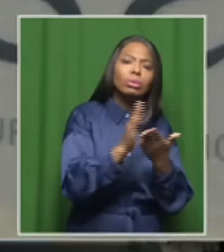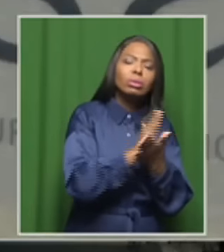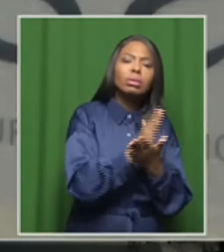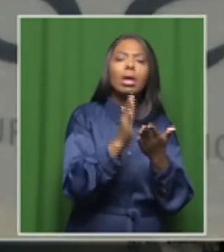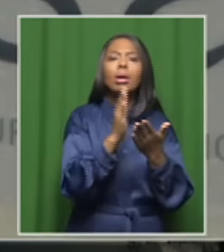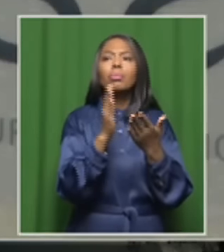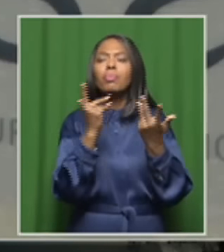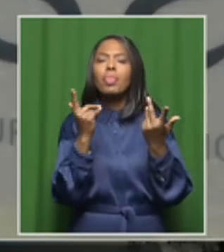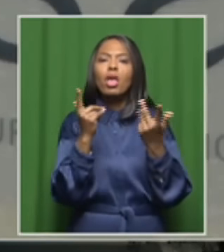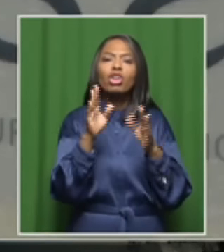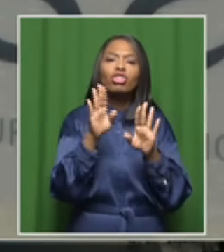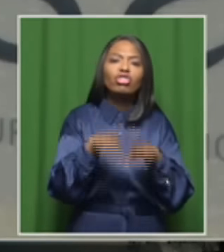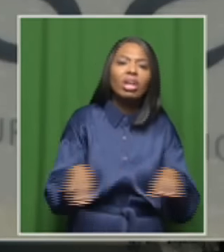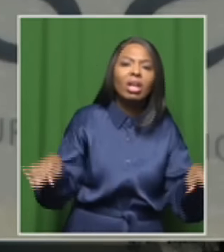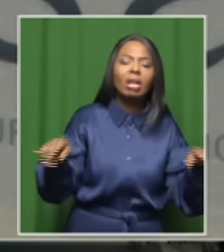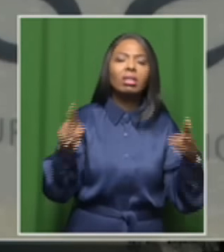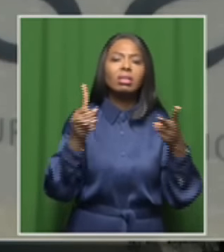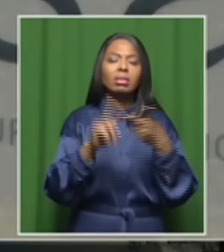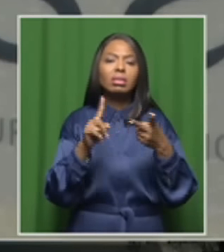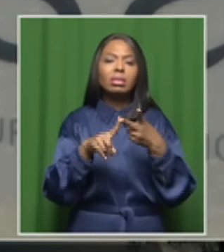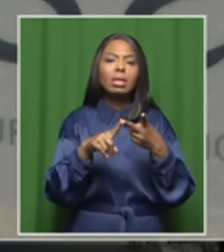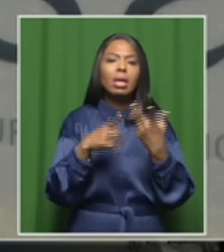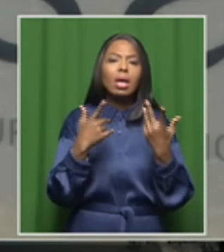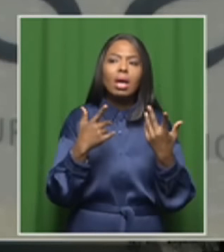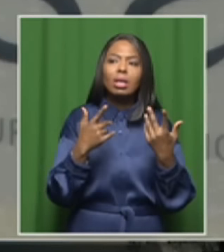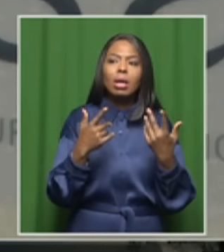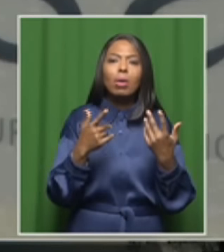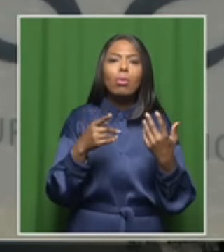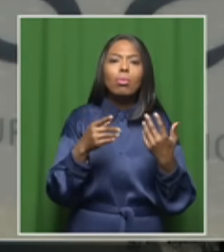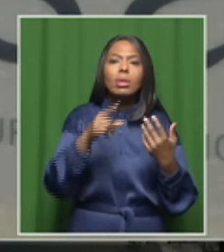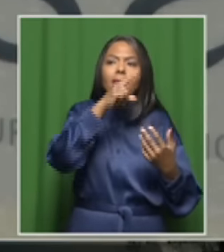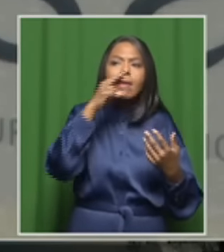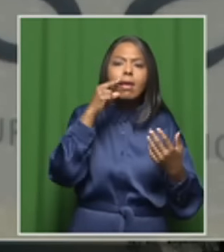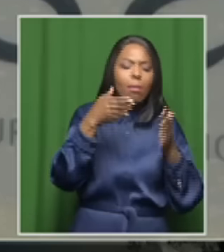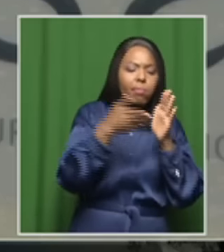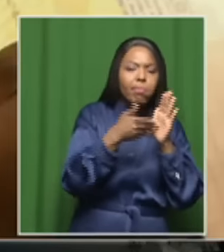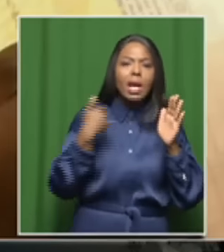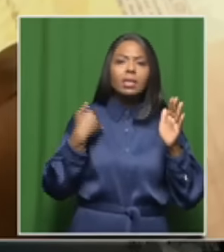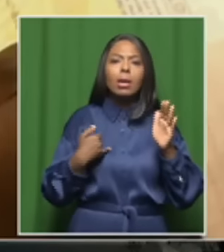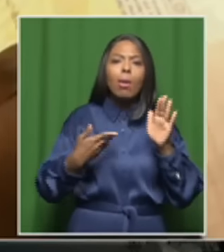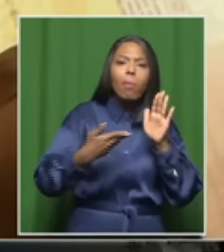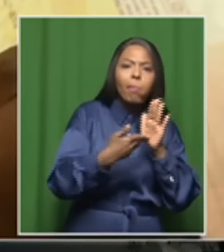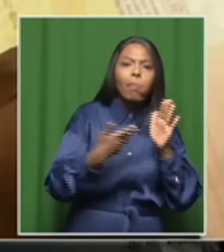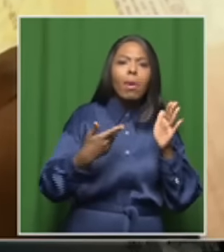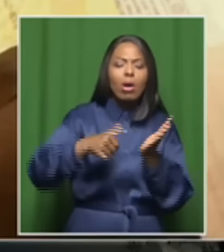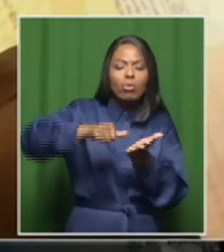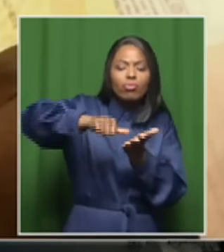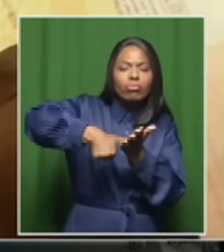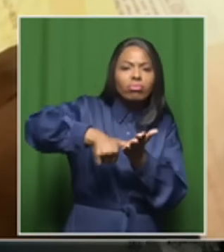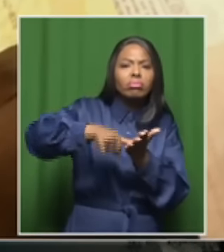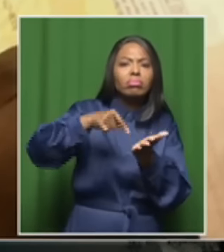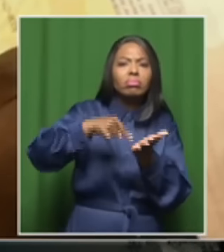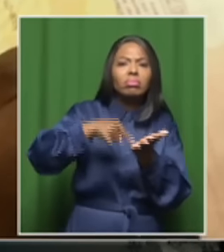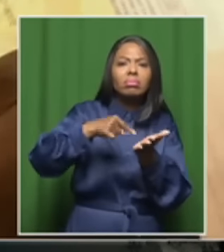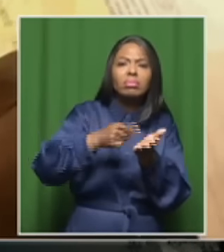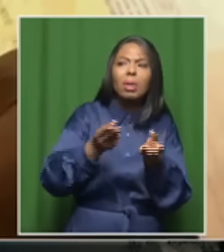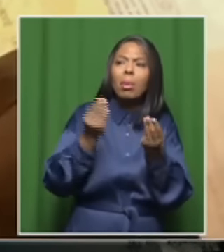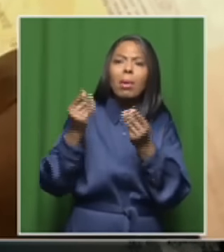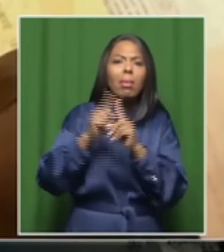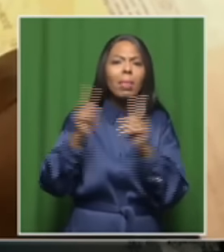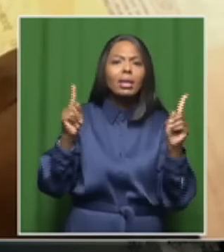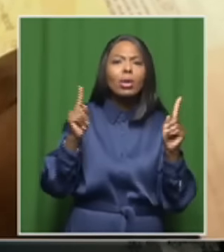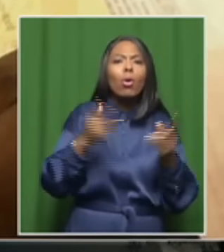babies or children that are ghost children, but they are receiving monies. So it has to